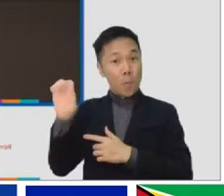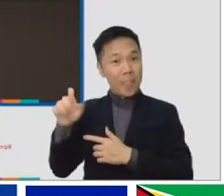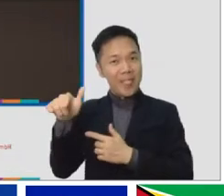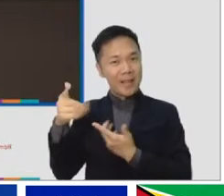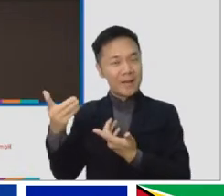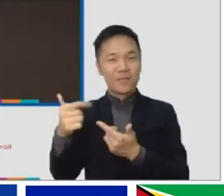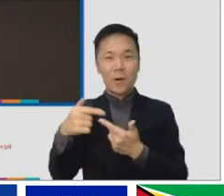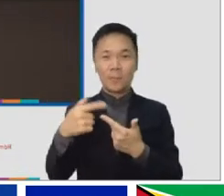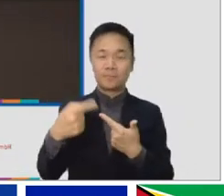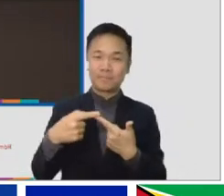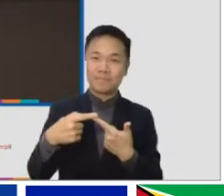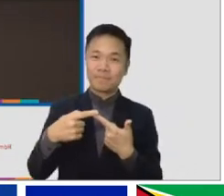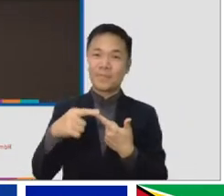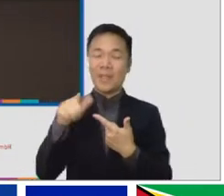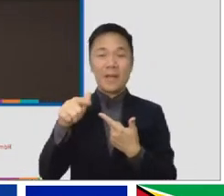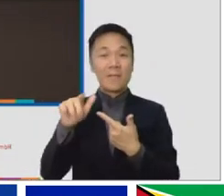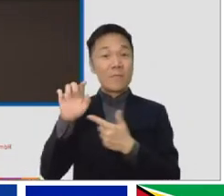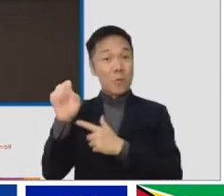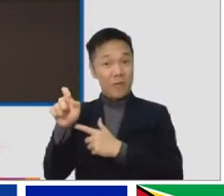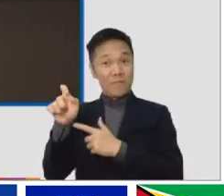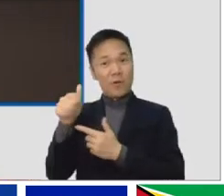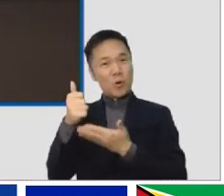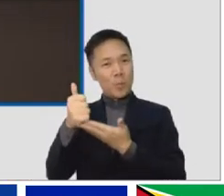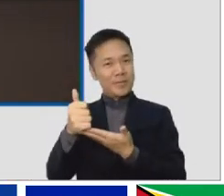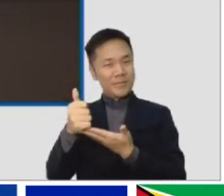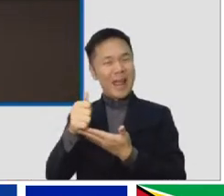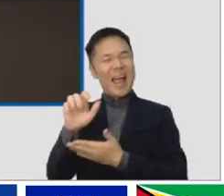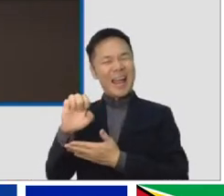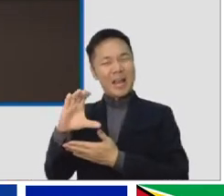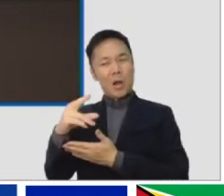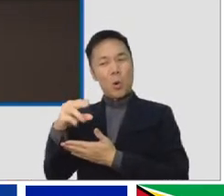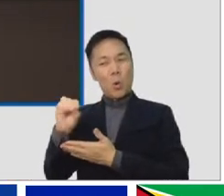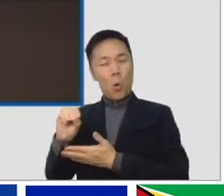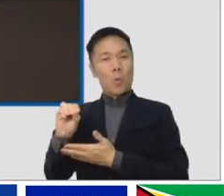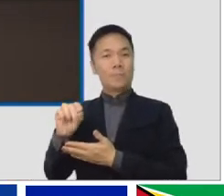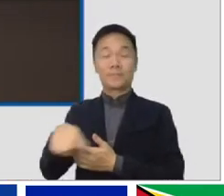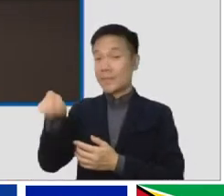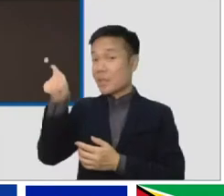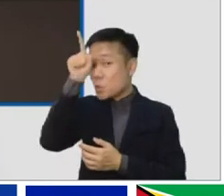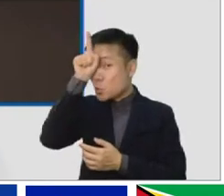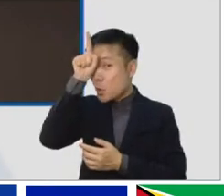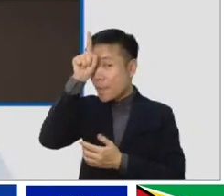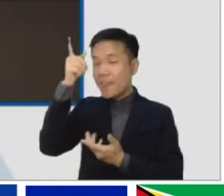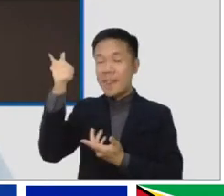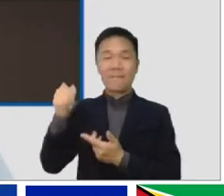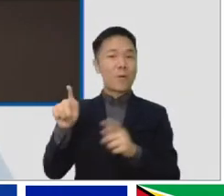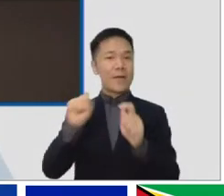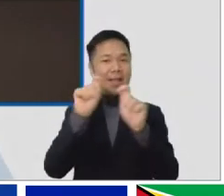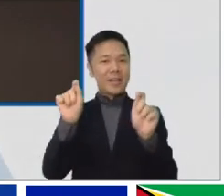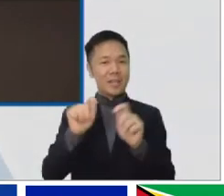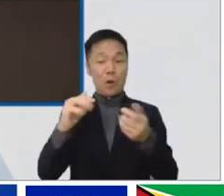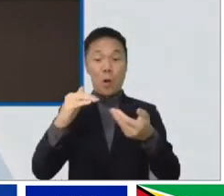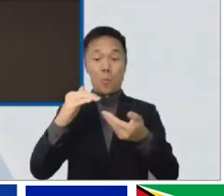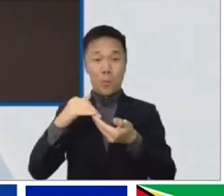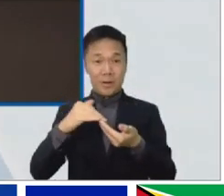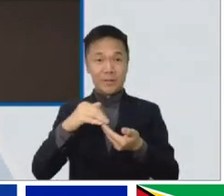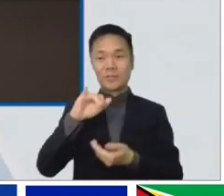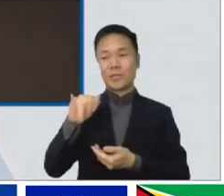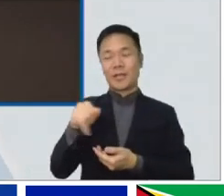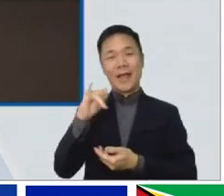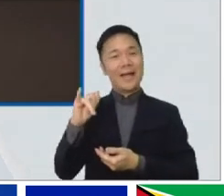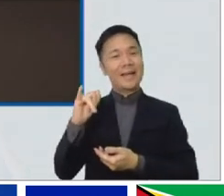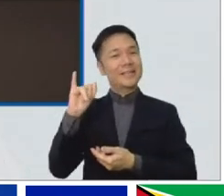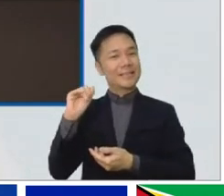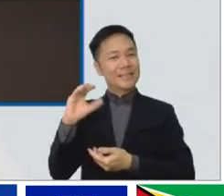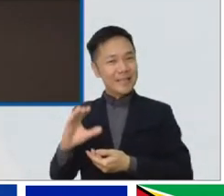ECHO, German Agency for International Cooperation, GIZ, and Jamaica National Group, JN Group.